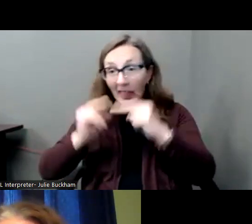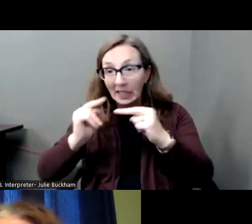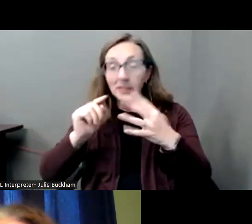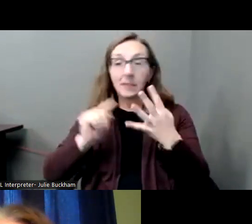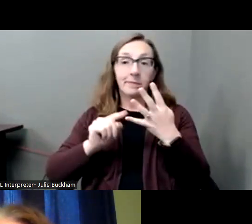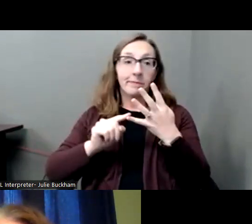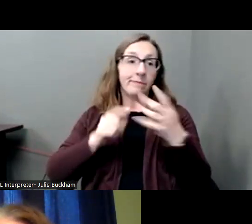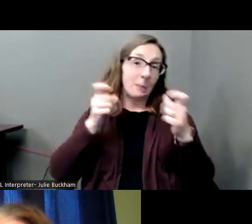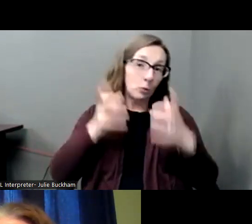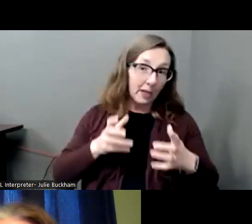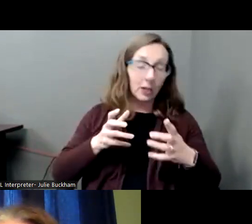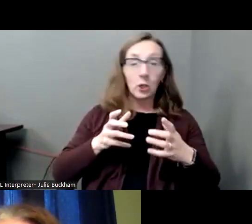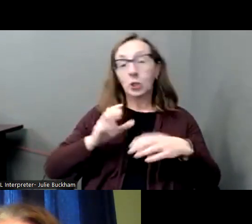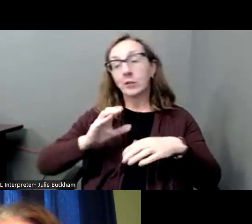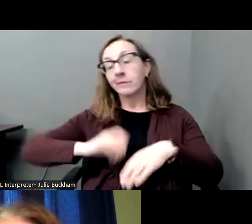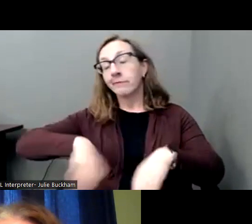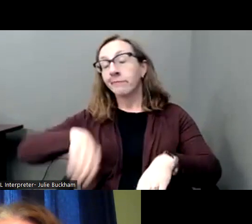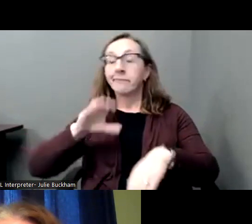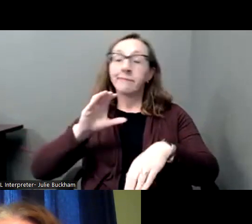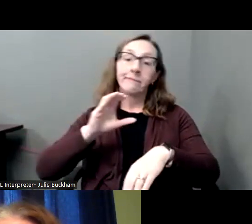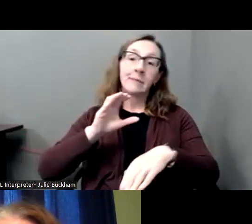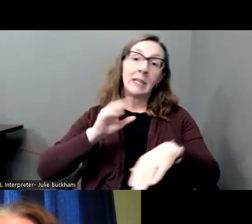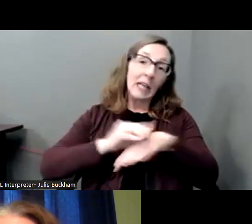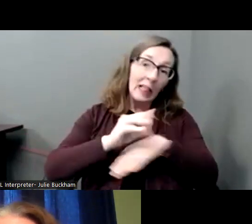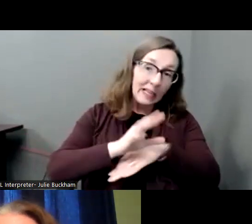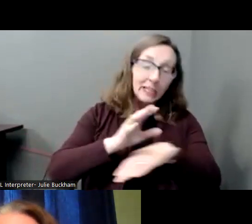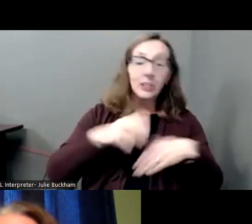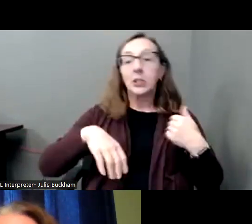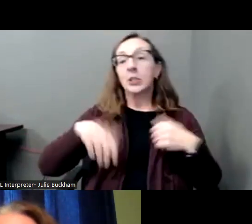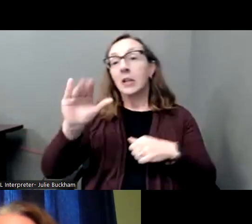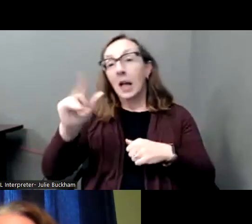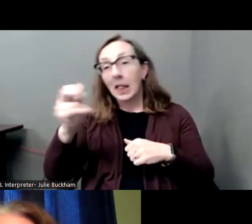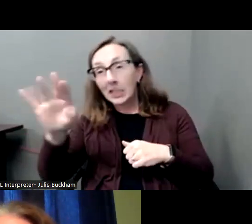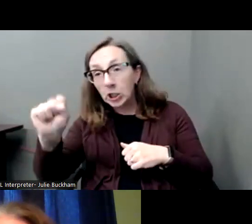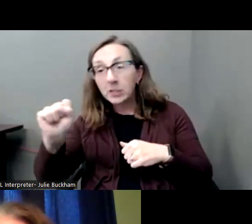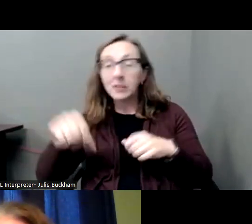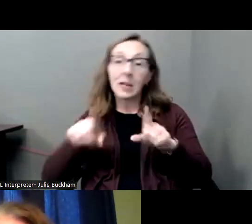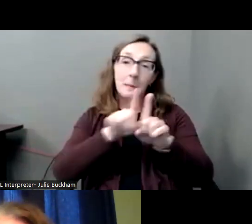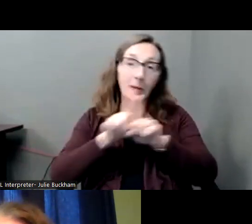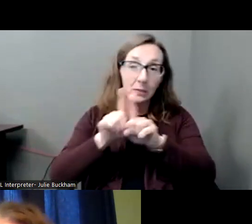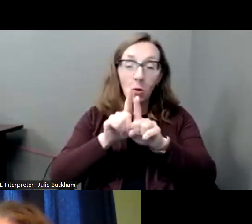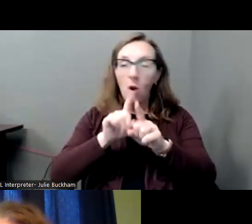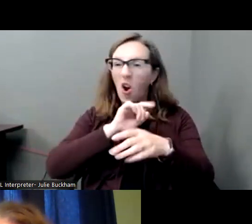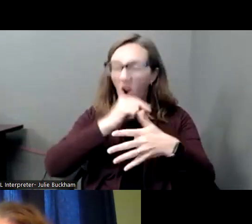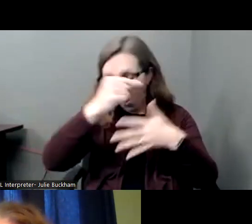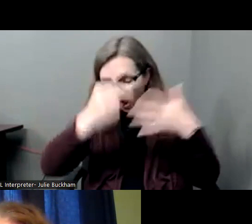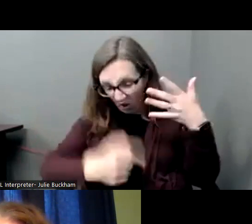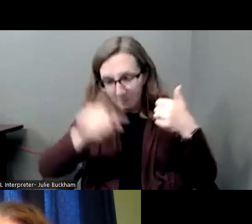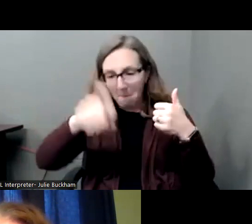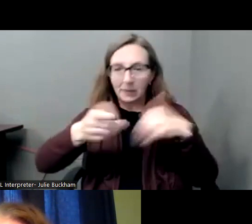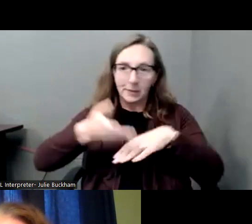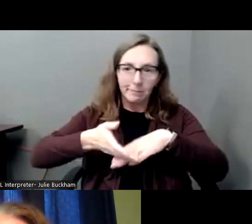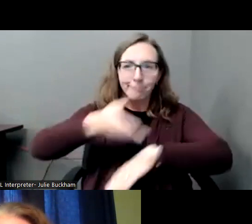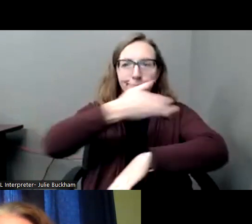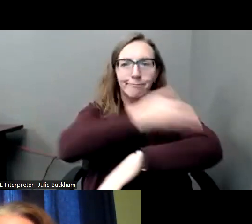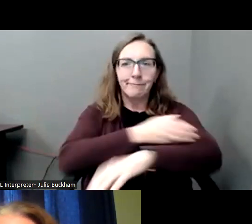administrators, clinicians, peer support specialists. All of us need to work together to improve access.